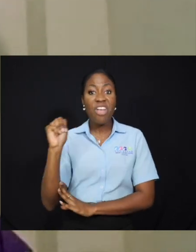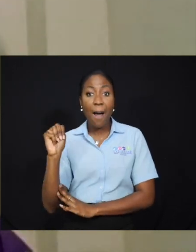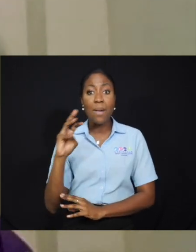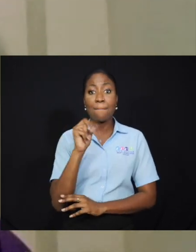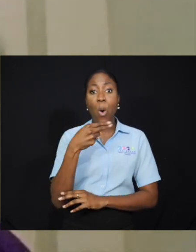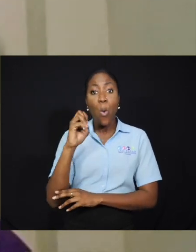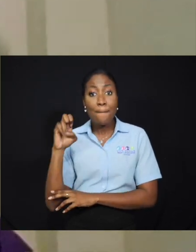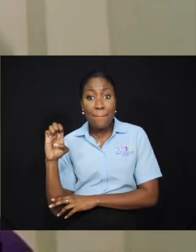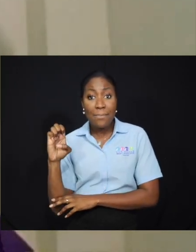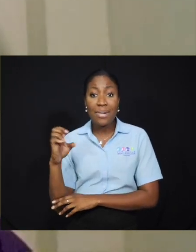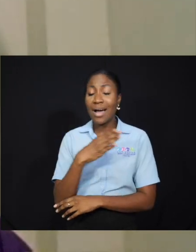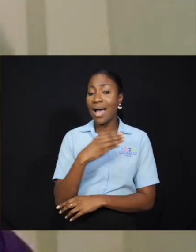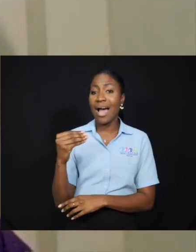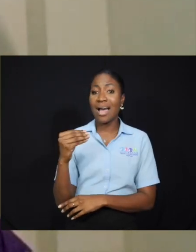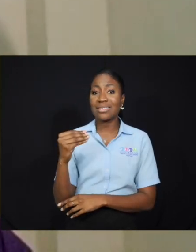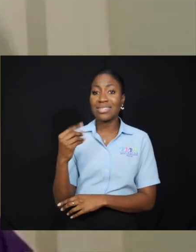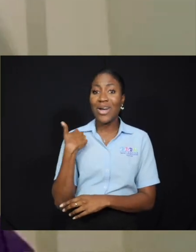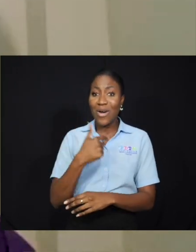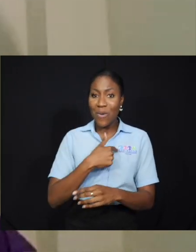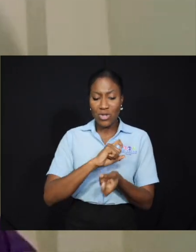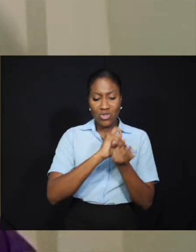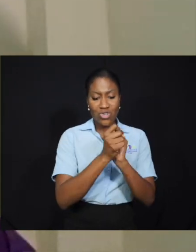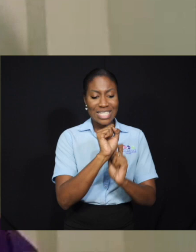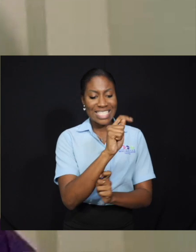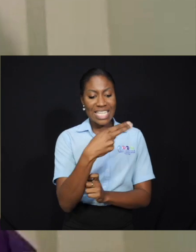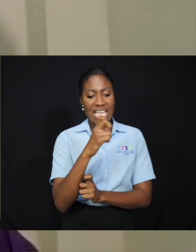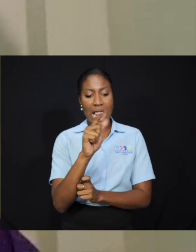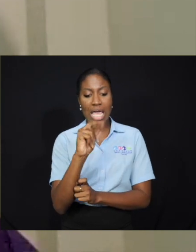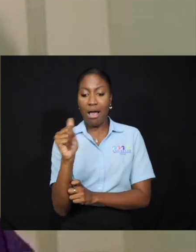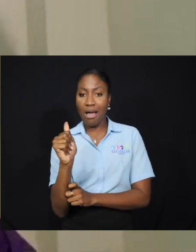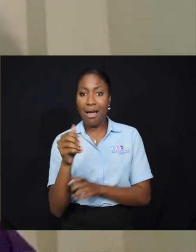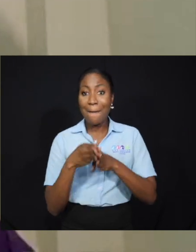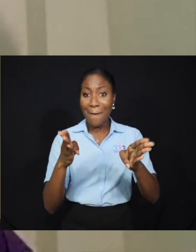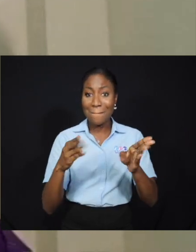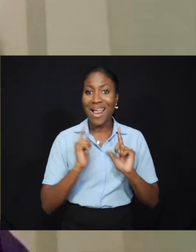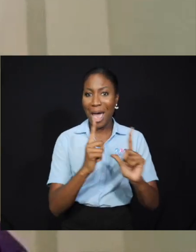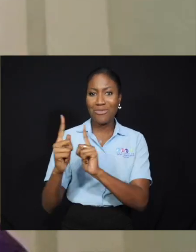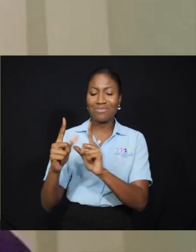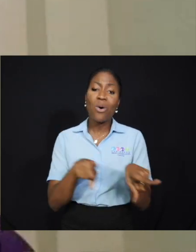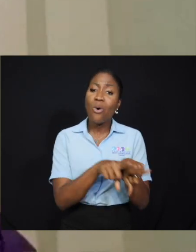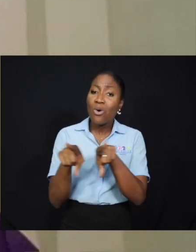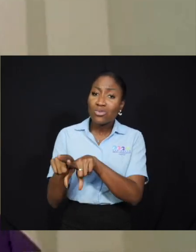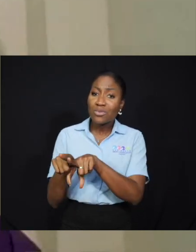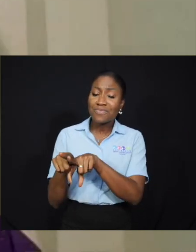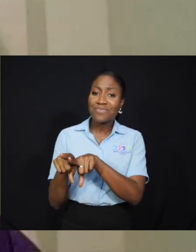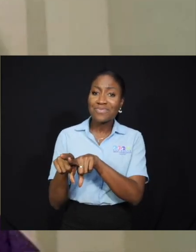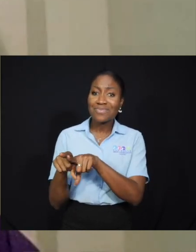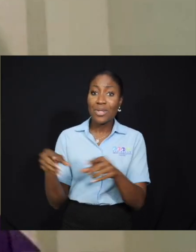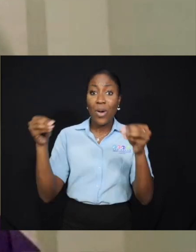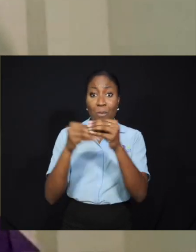Barataria, Beetham, Mount Hope, and then we redesigned St. Helena Public Library. We